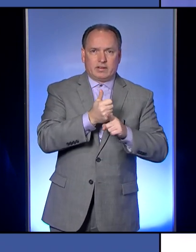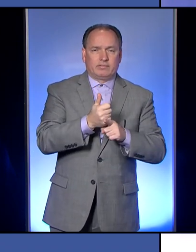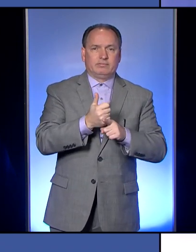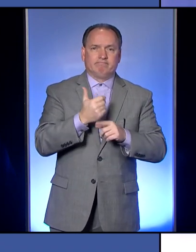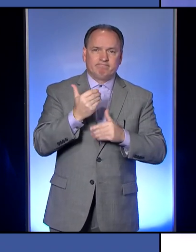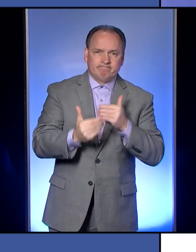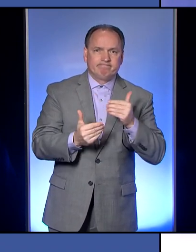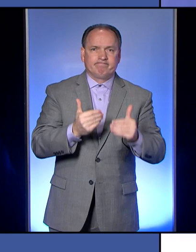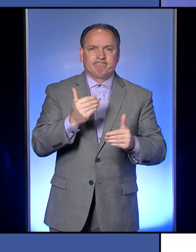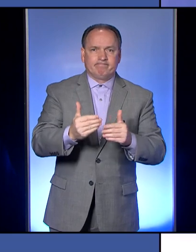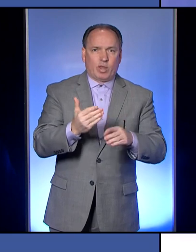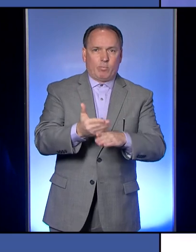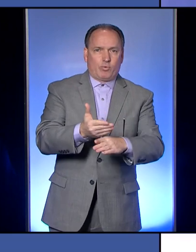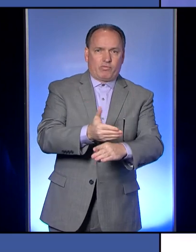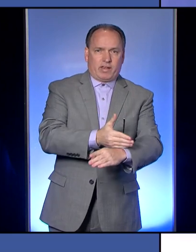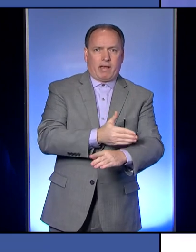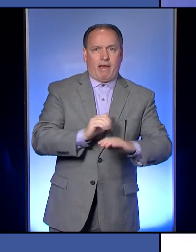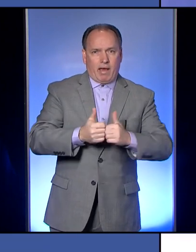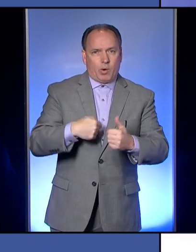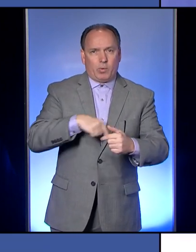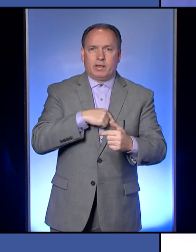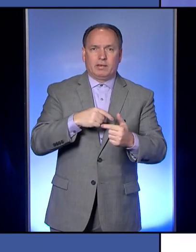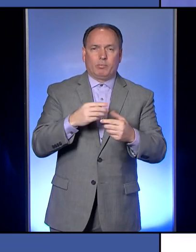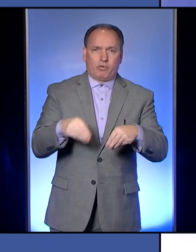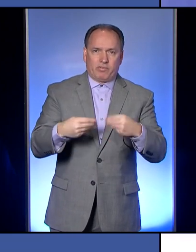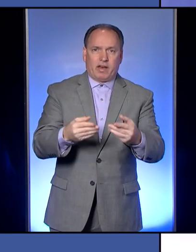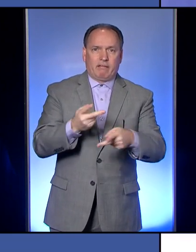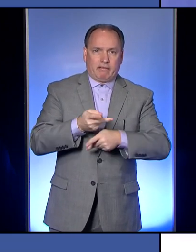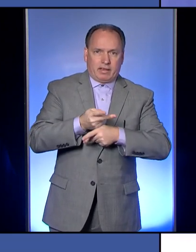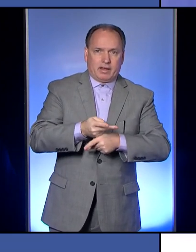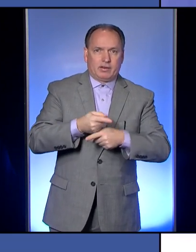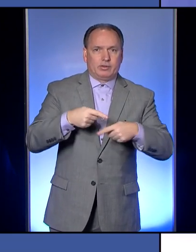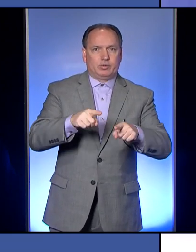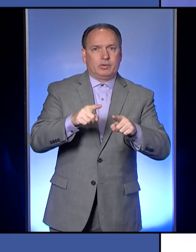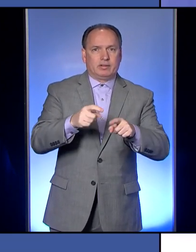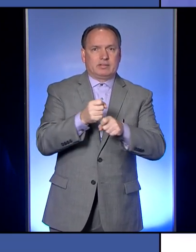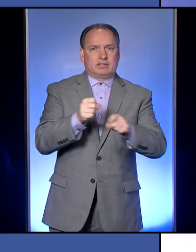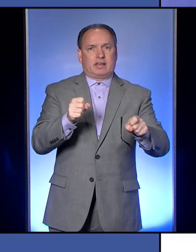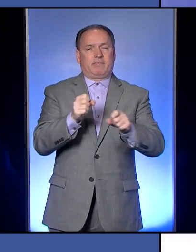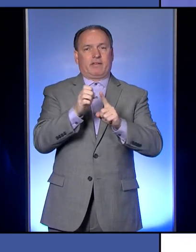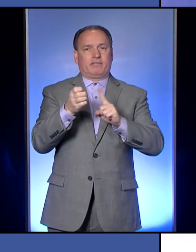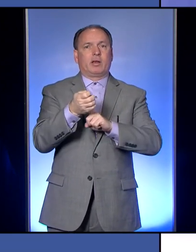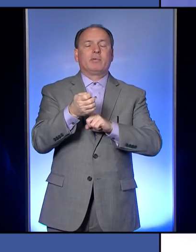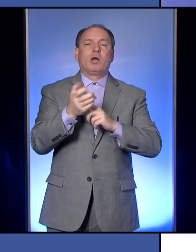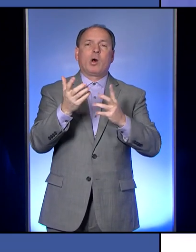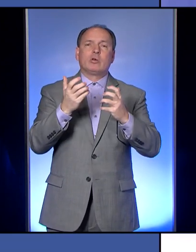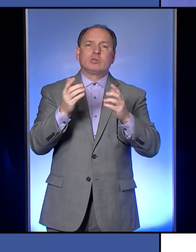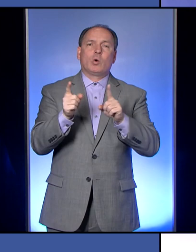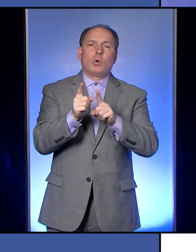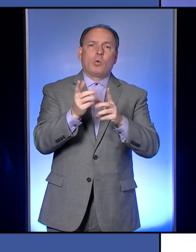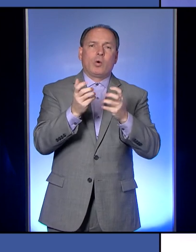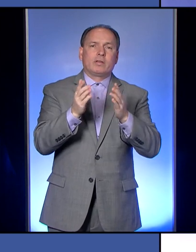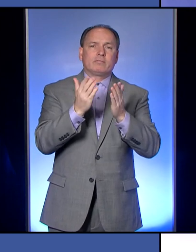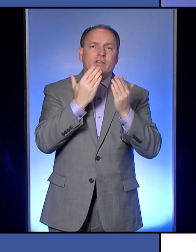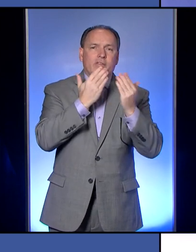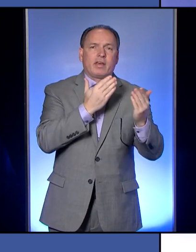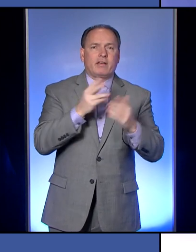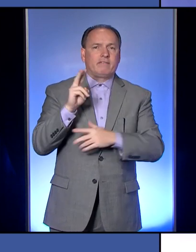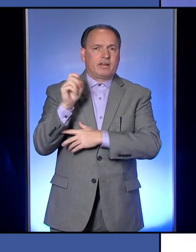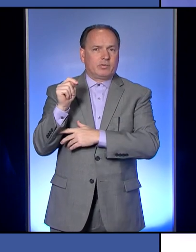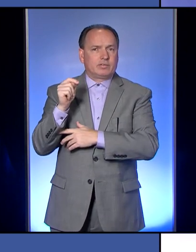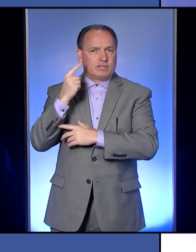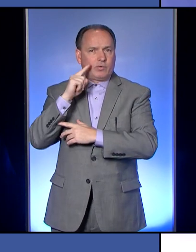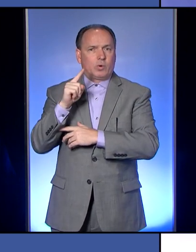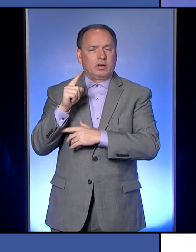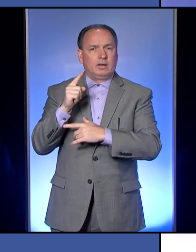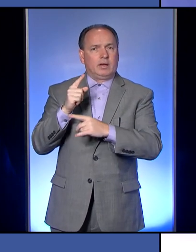and improving the way we provide care in this safe environment. I'd also like to thank our veterans for ensuring the safety of